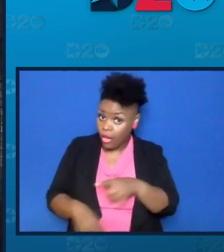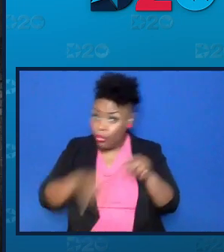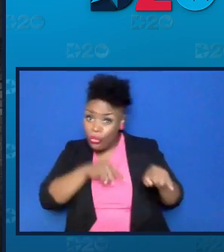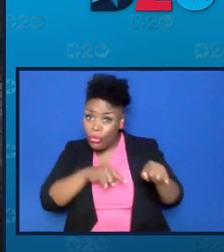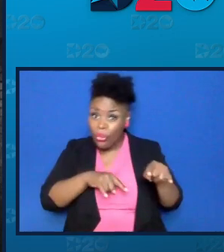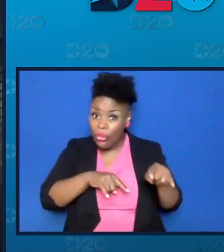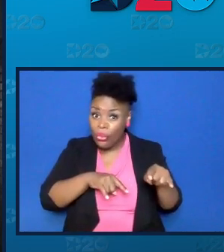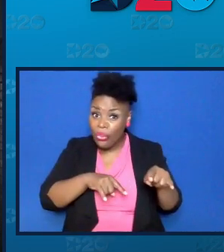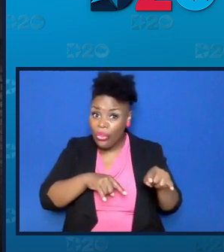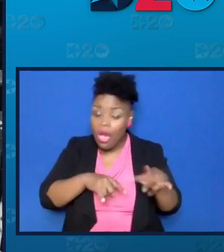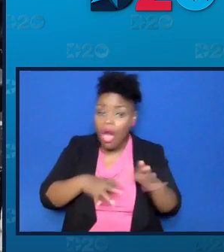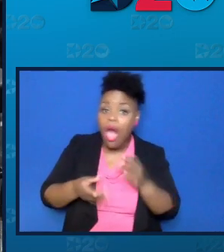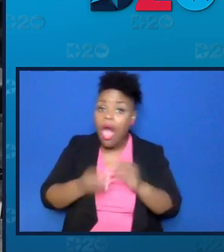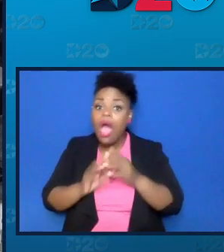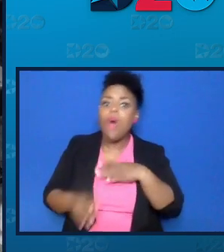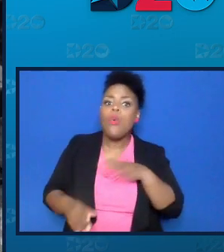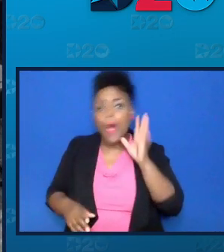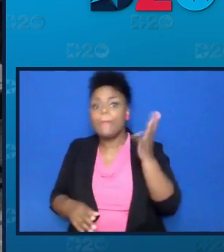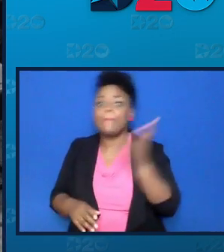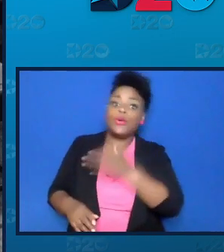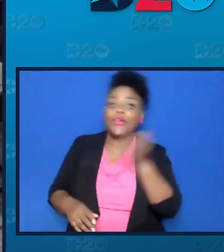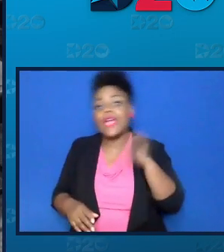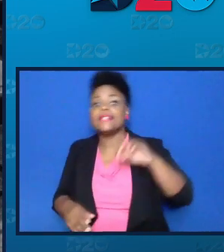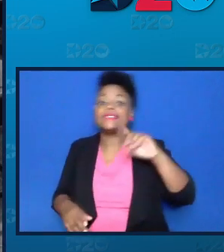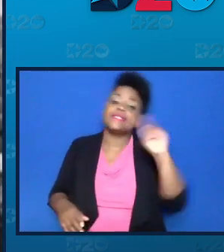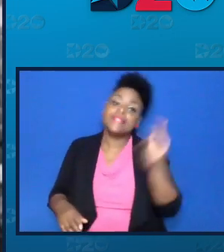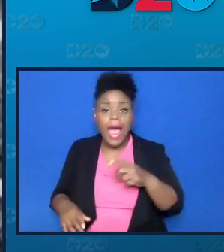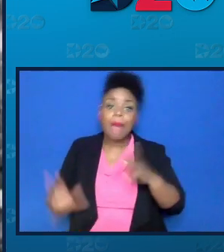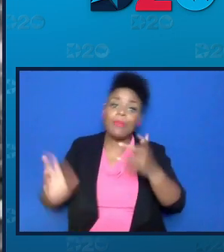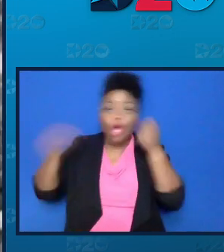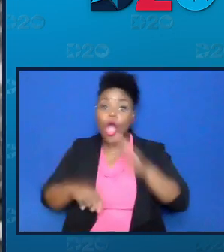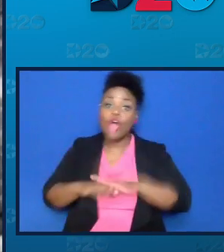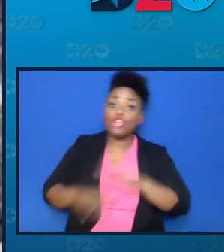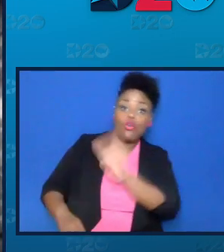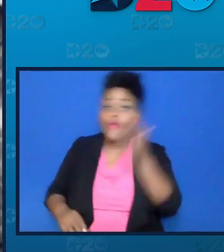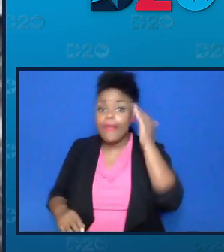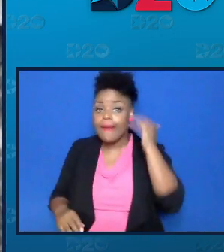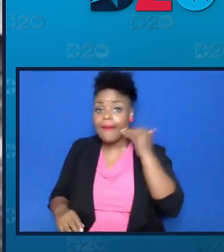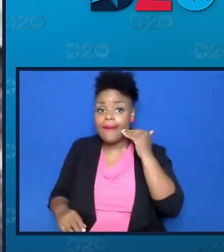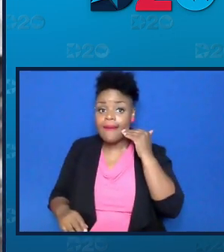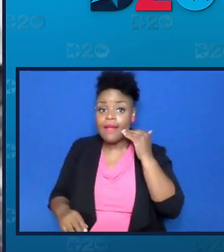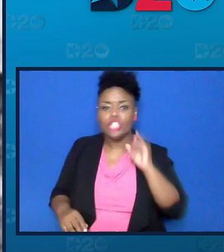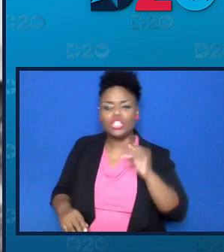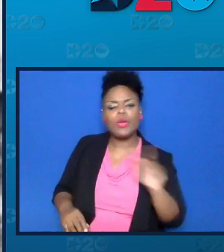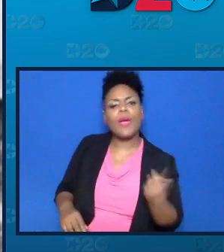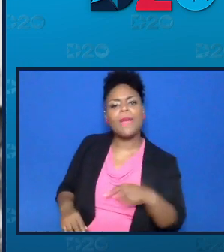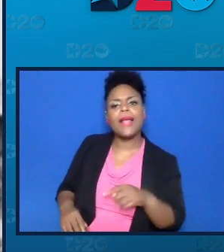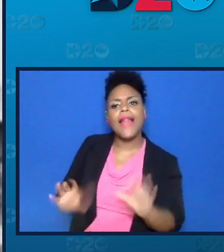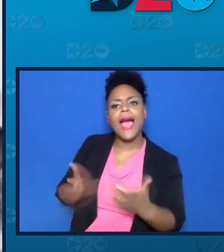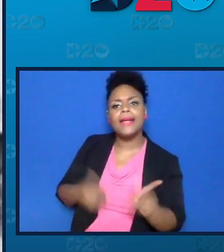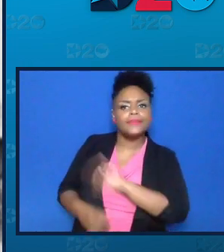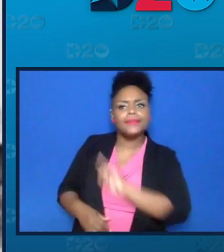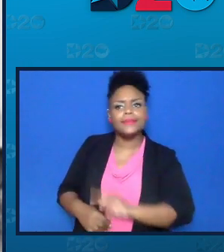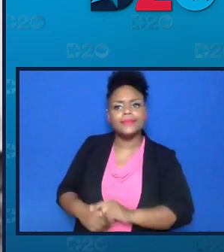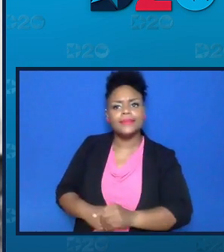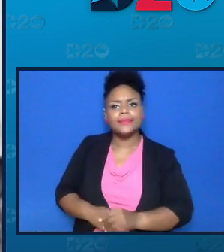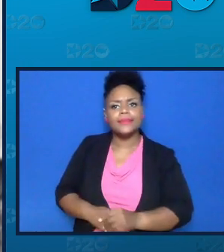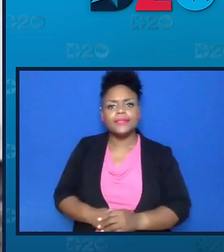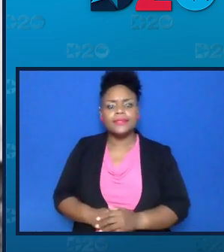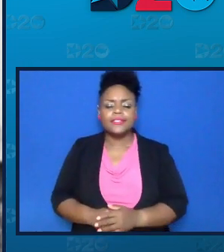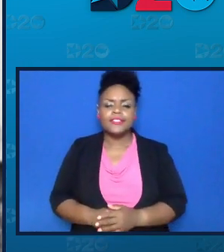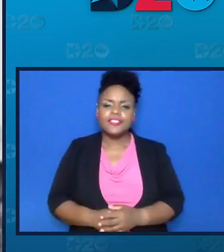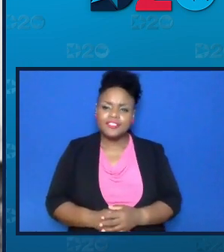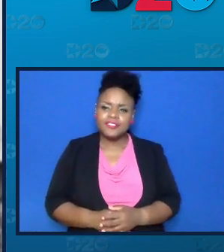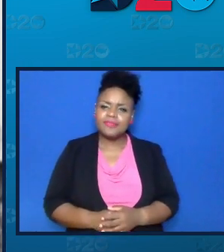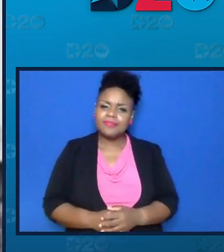bonnet off your head. Do you understand me? Joey, go back to class. Joe resolved to overcome his stutter. Some